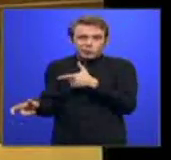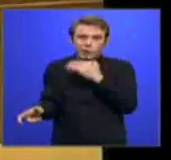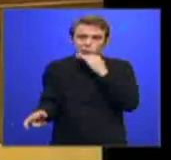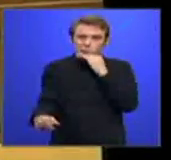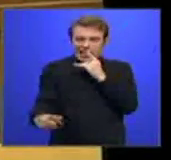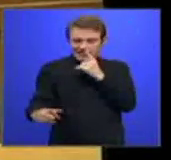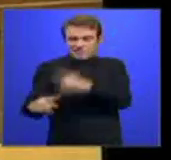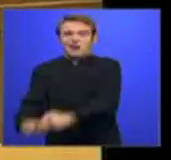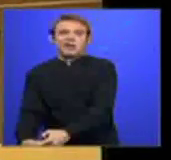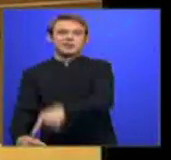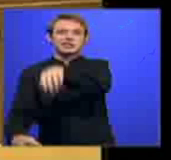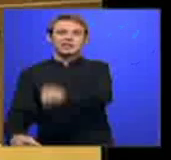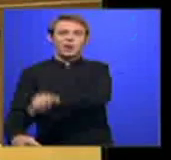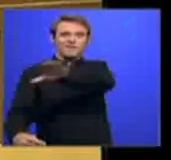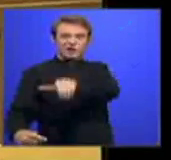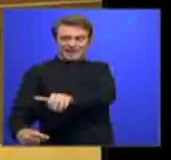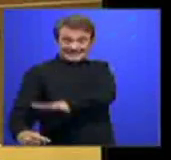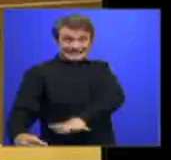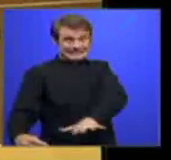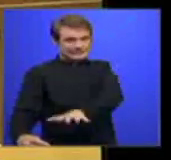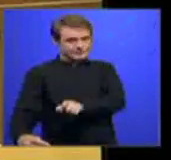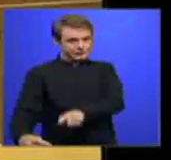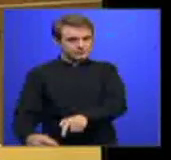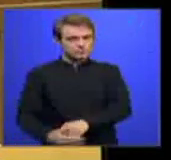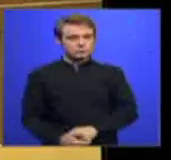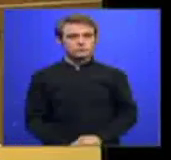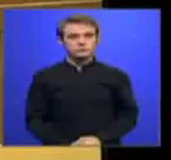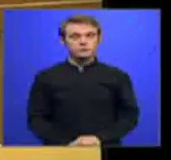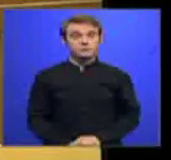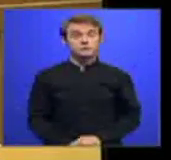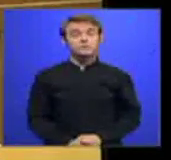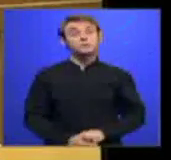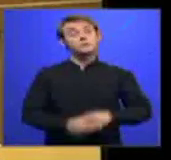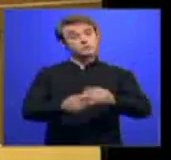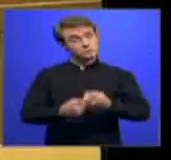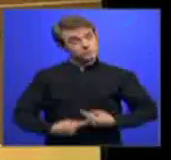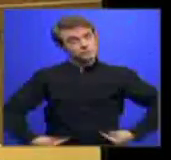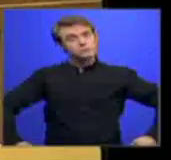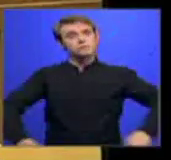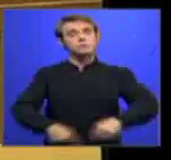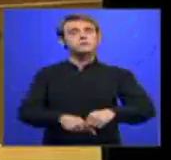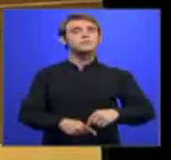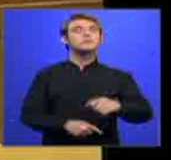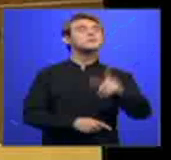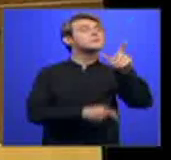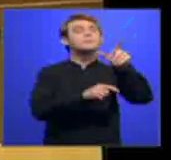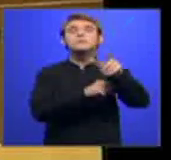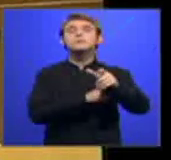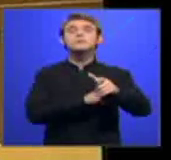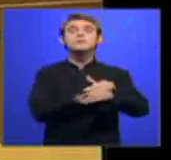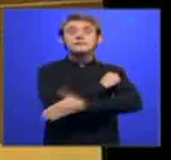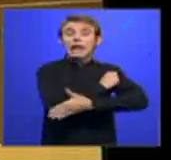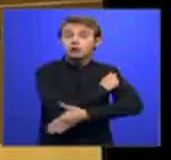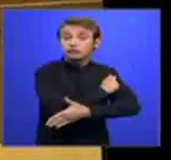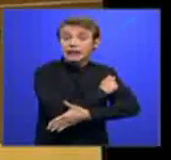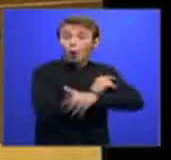We are working with recipient and transit countries such as